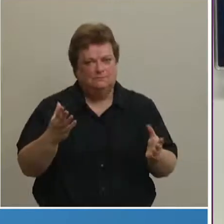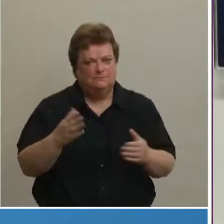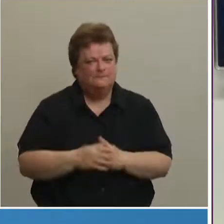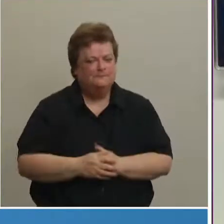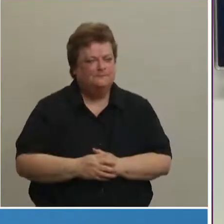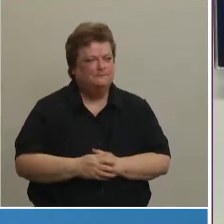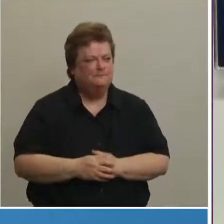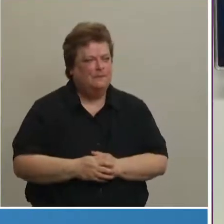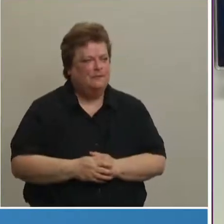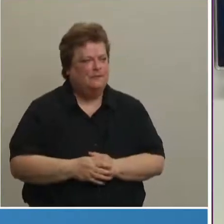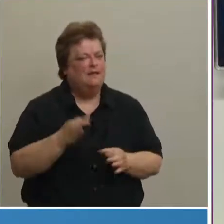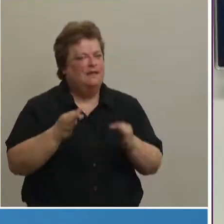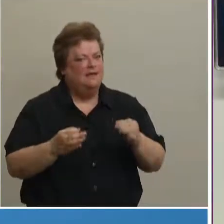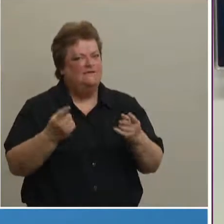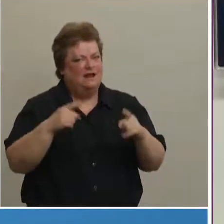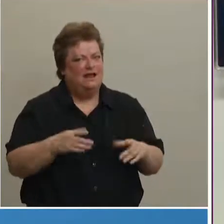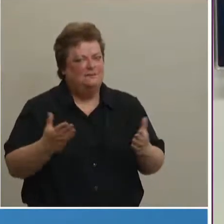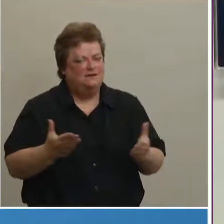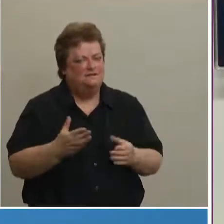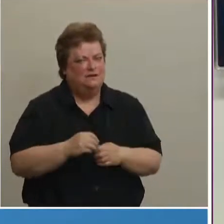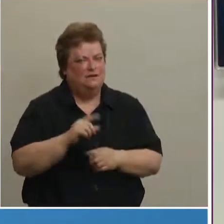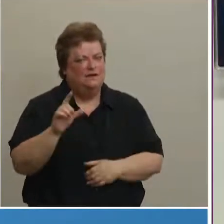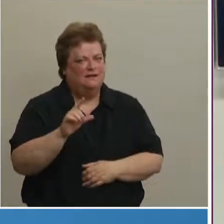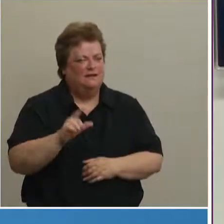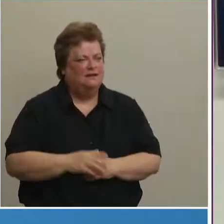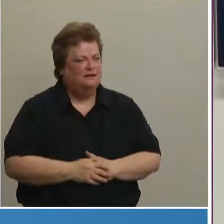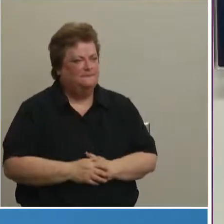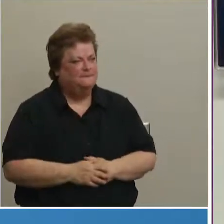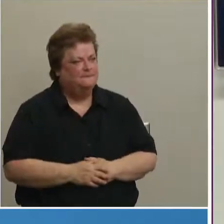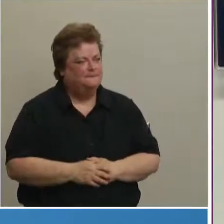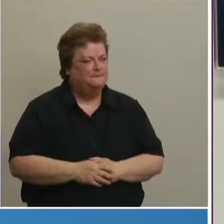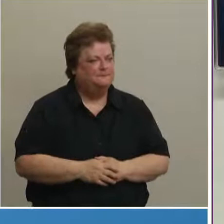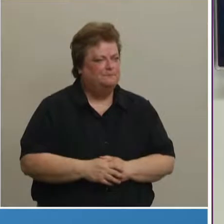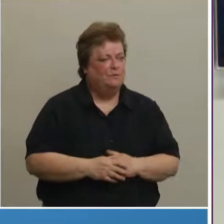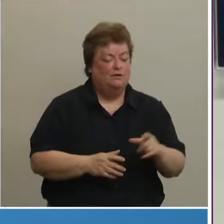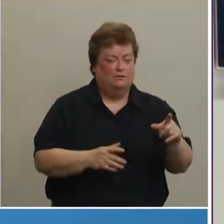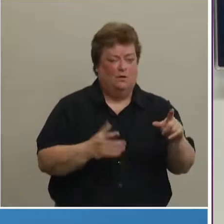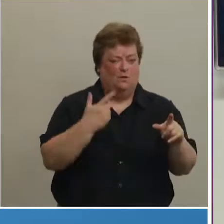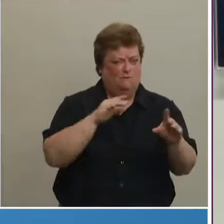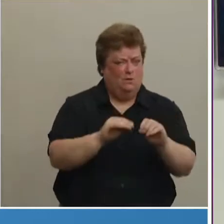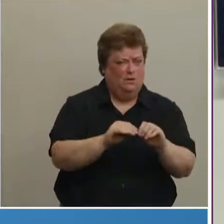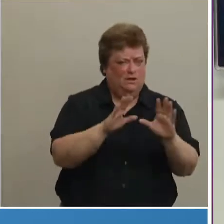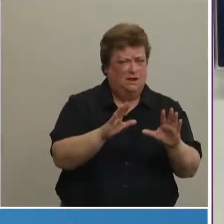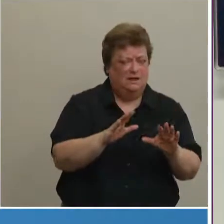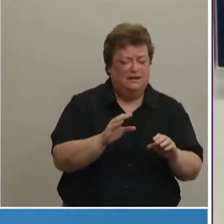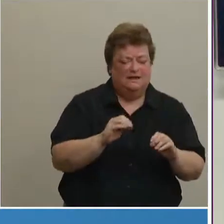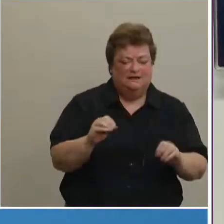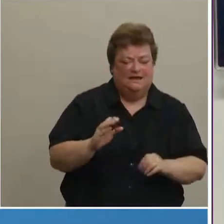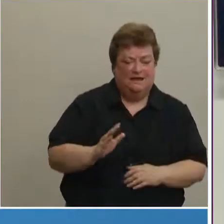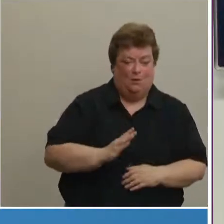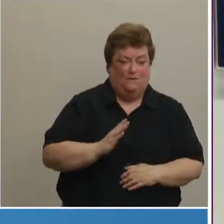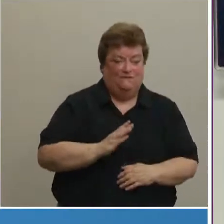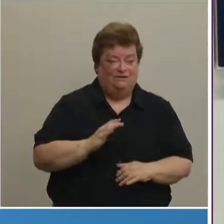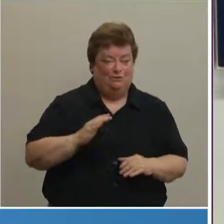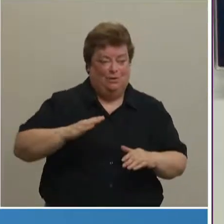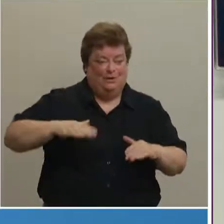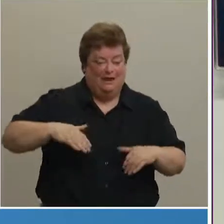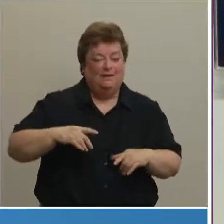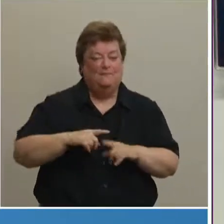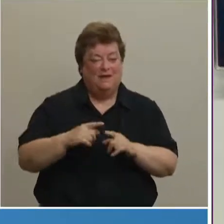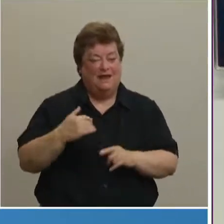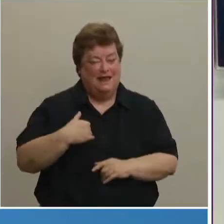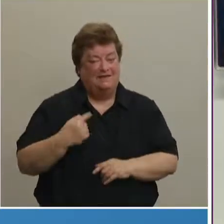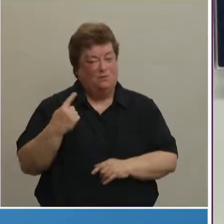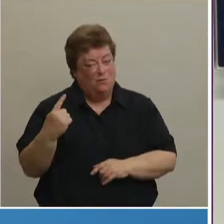here. So just to clarify, nothing official yet, but there is one under